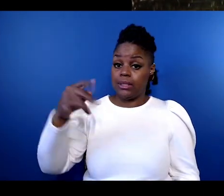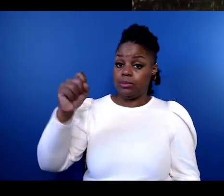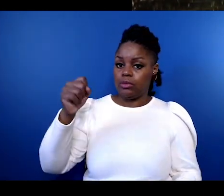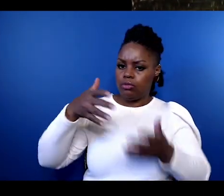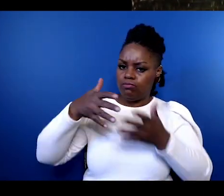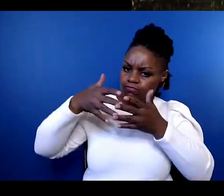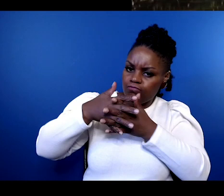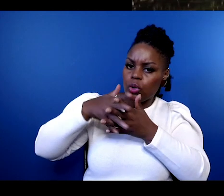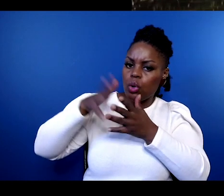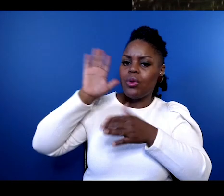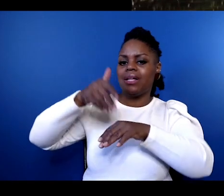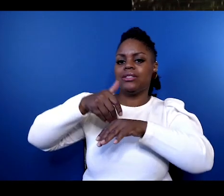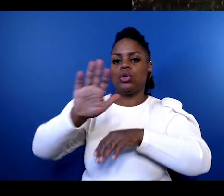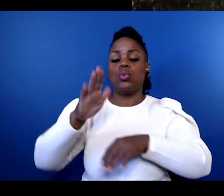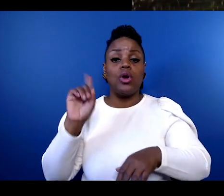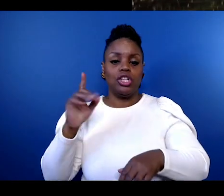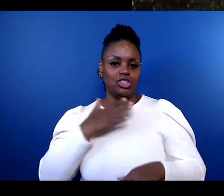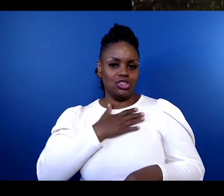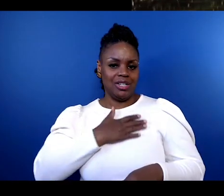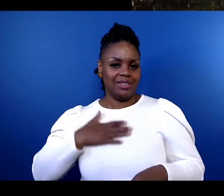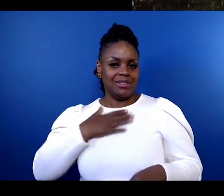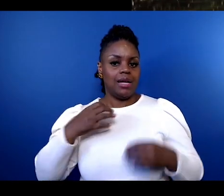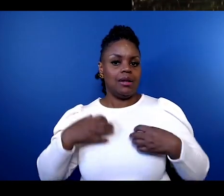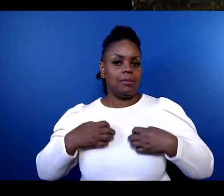keeping the chest open.